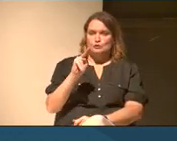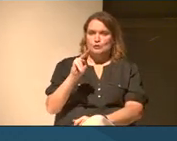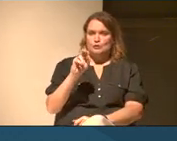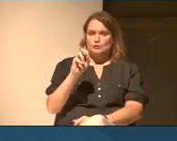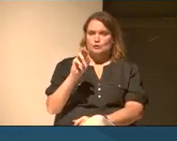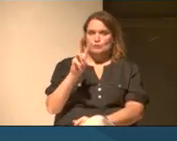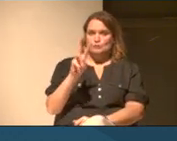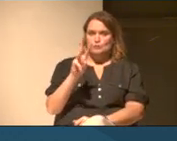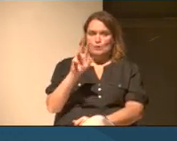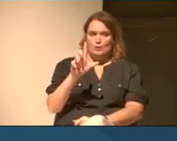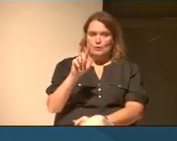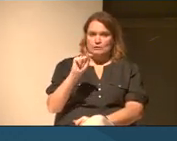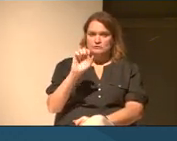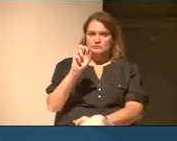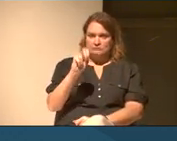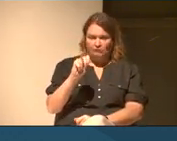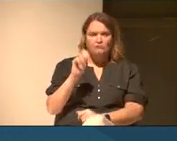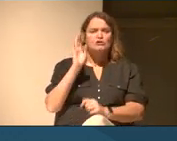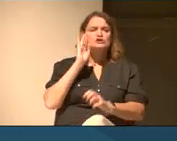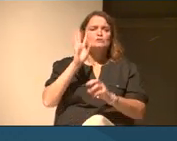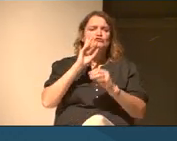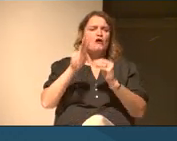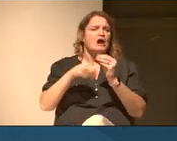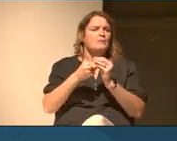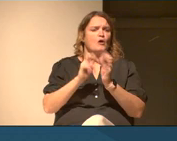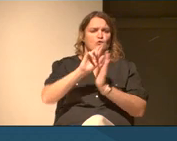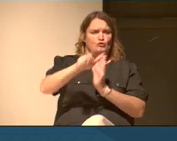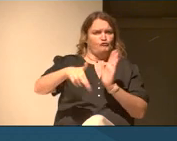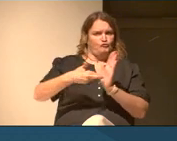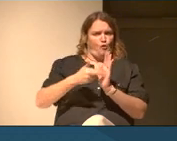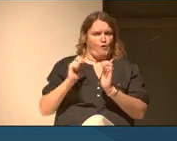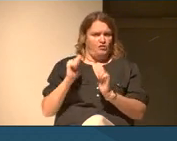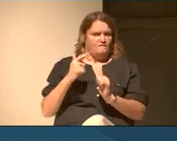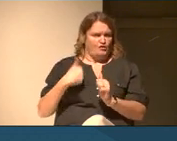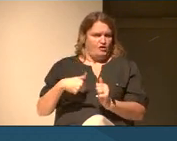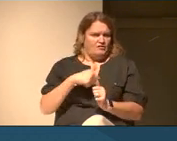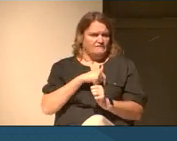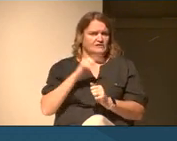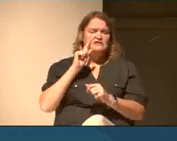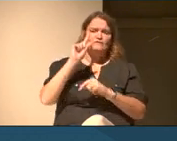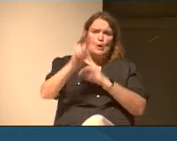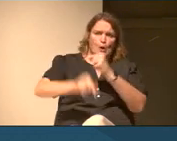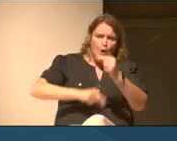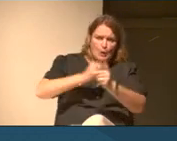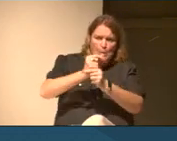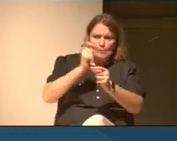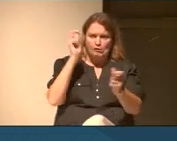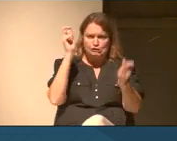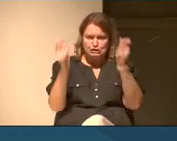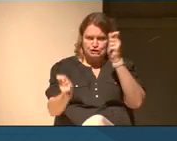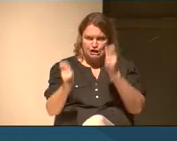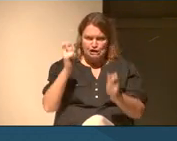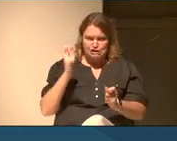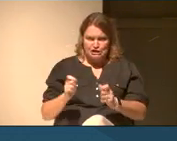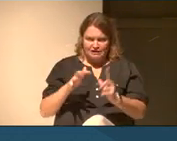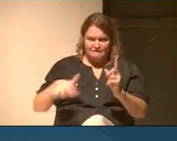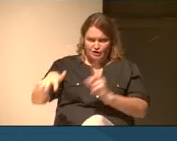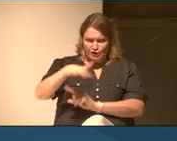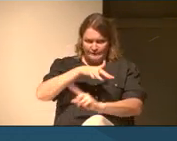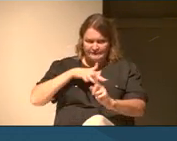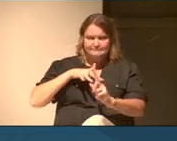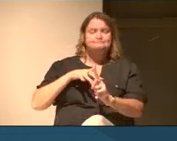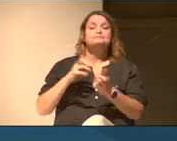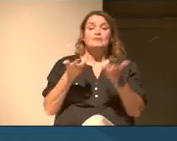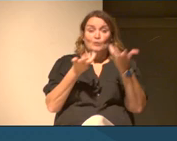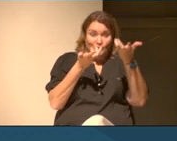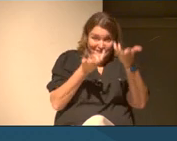talk about the role that we all have to play in a global changing environment. When we're done with that, we'll switch